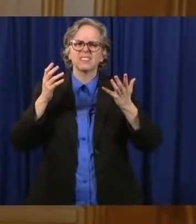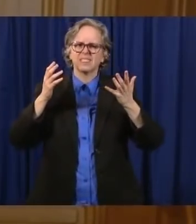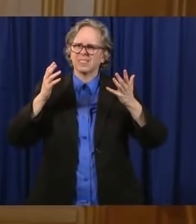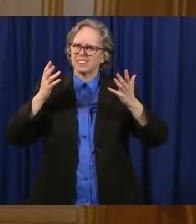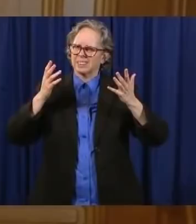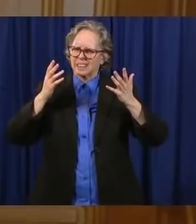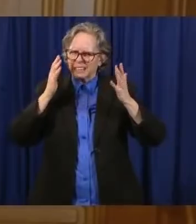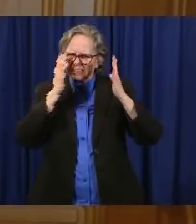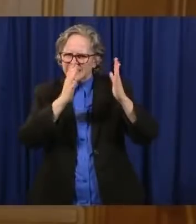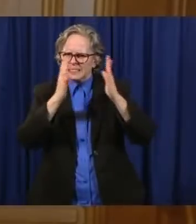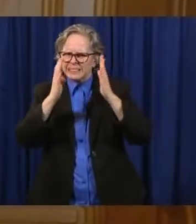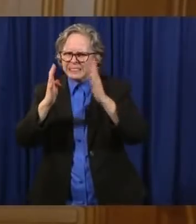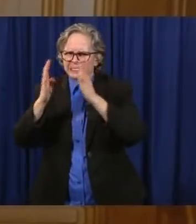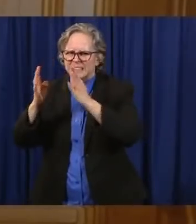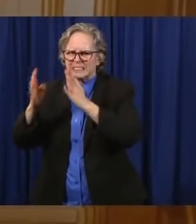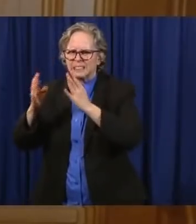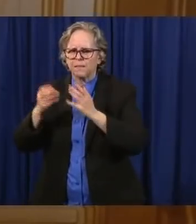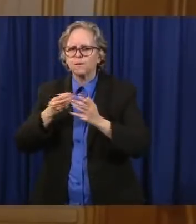few days.